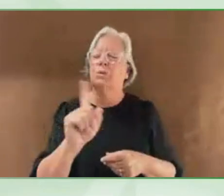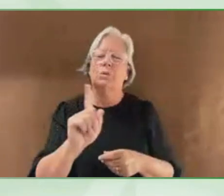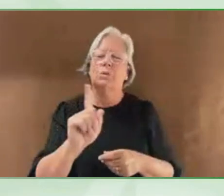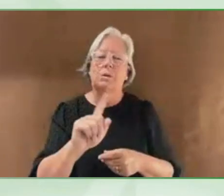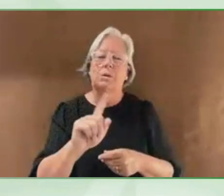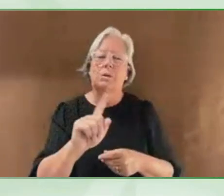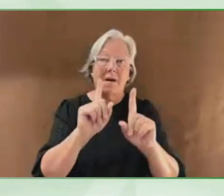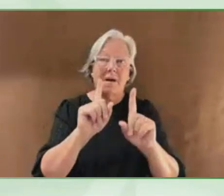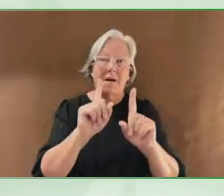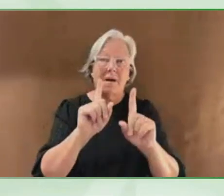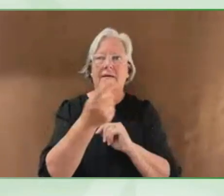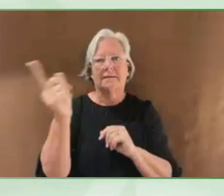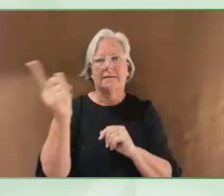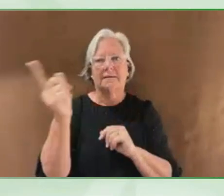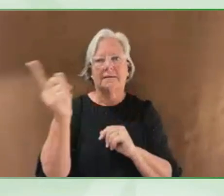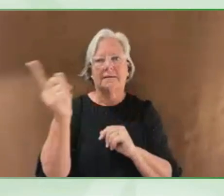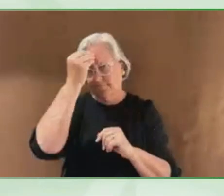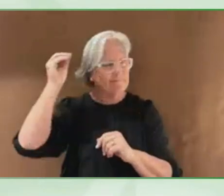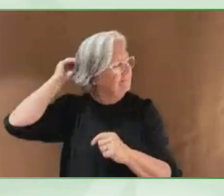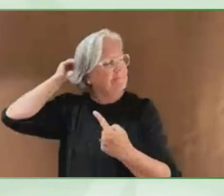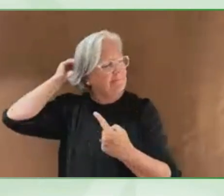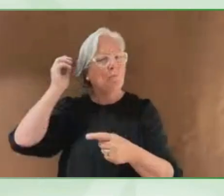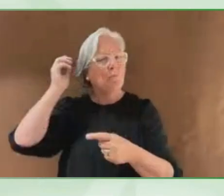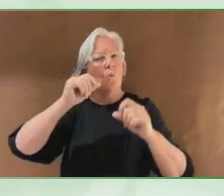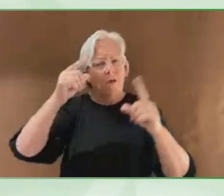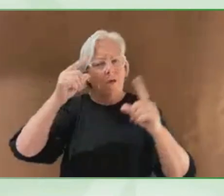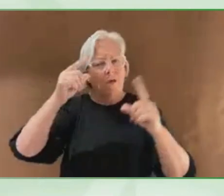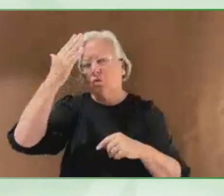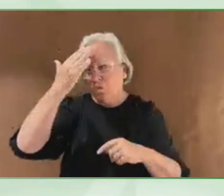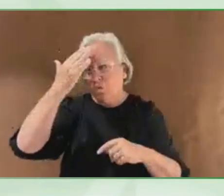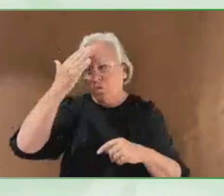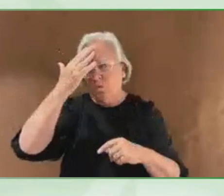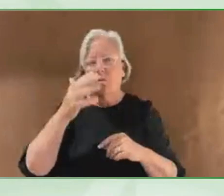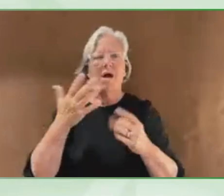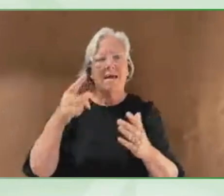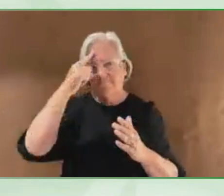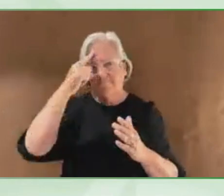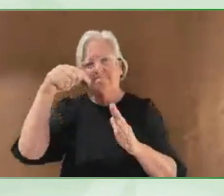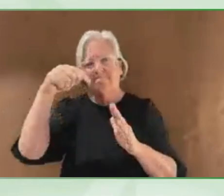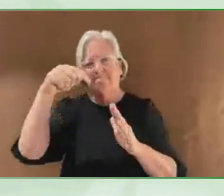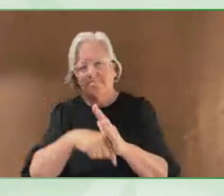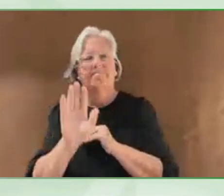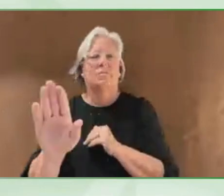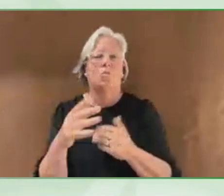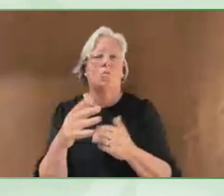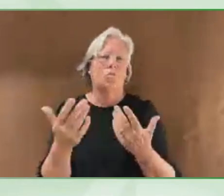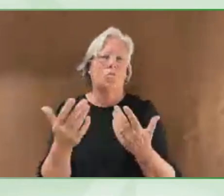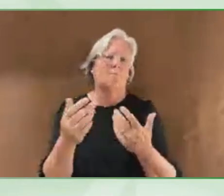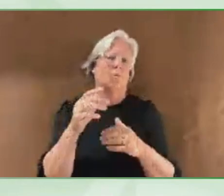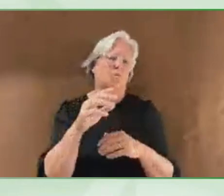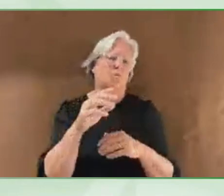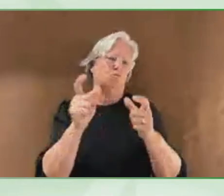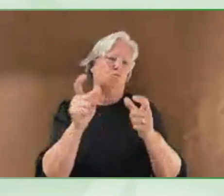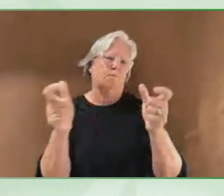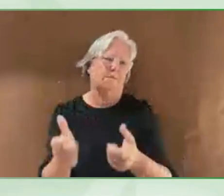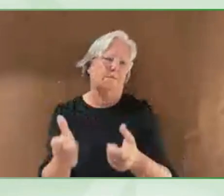already aware of this and thinking about how it can benefit the business. And the business benefits because actually accessibility